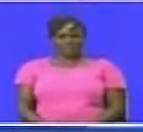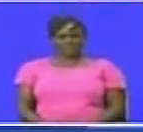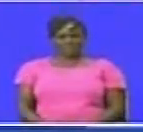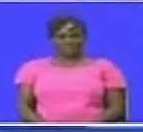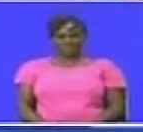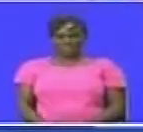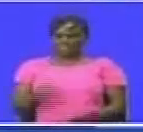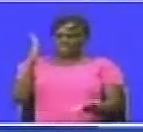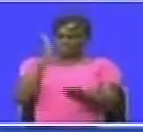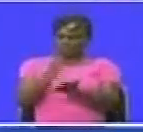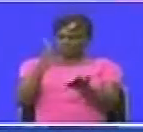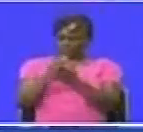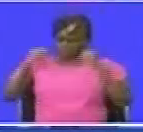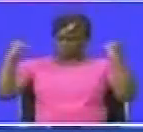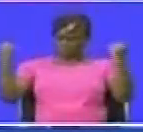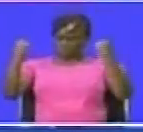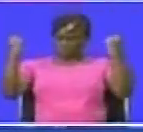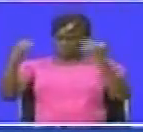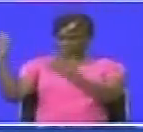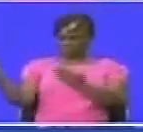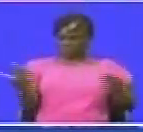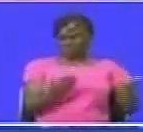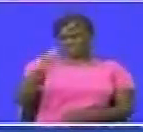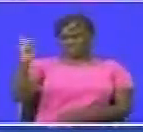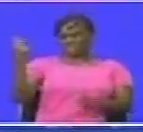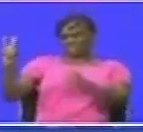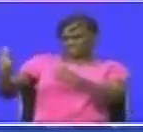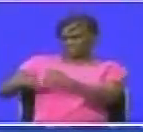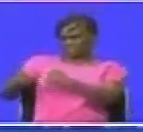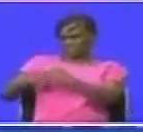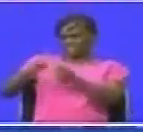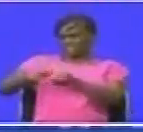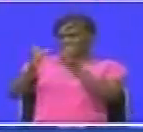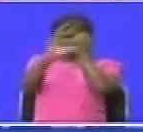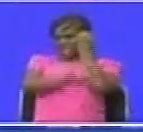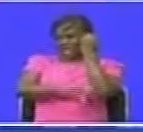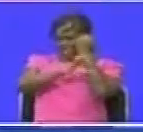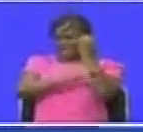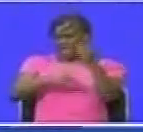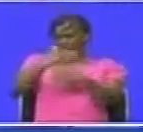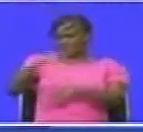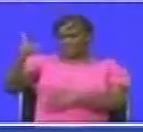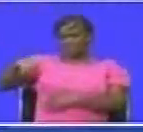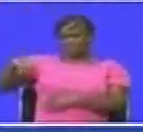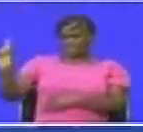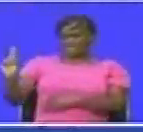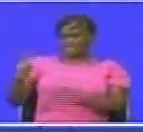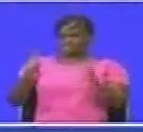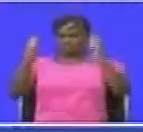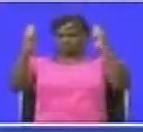A true Shujaa arrival characterized the Kenya 7’s return to the country after lifting the Singapore 7’s main cup